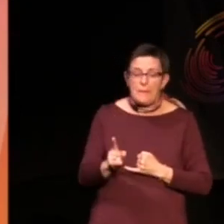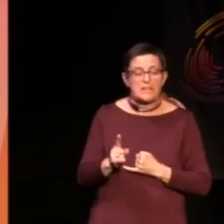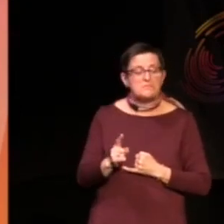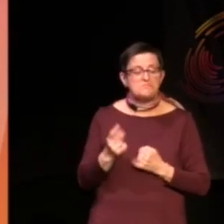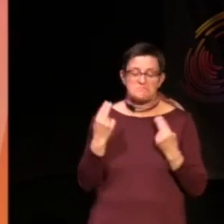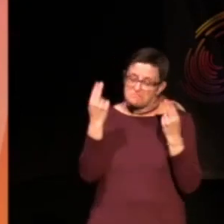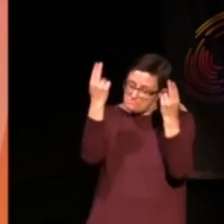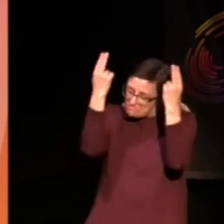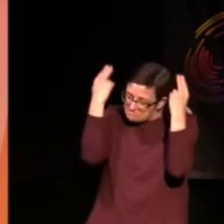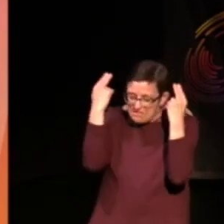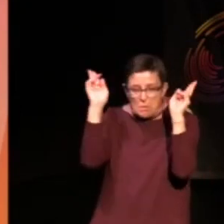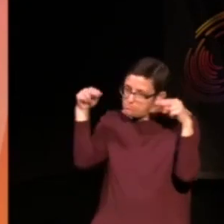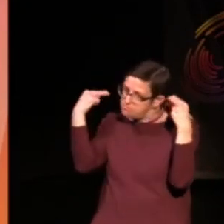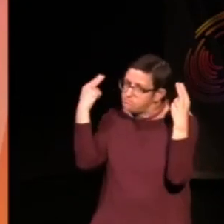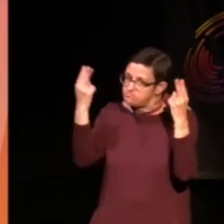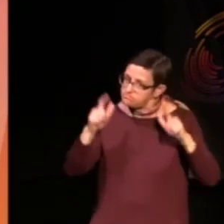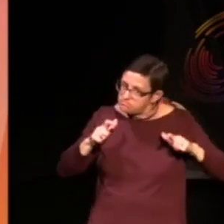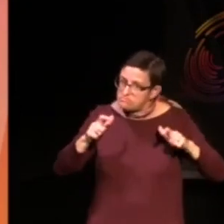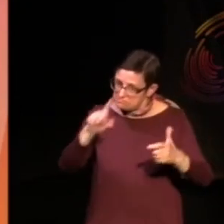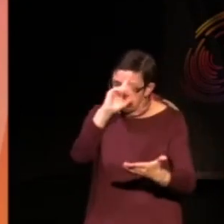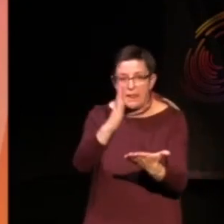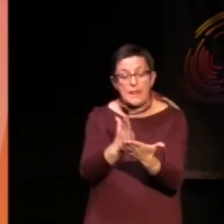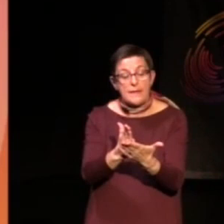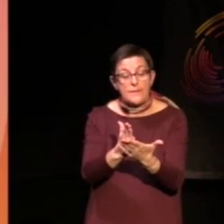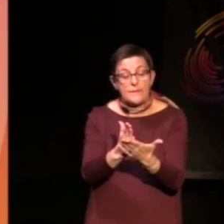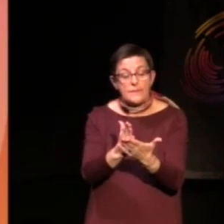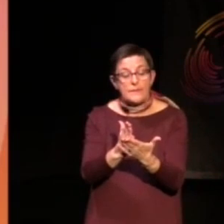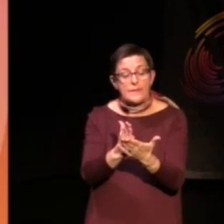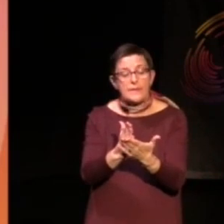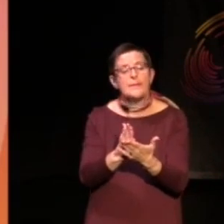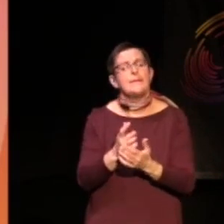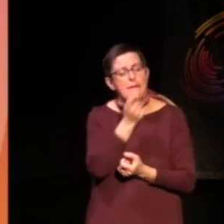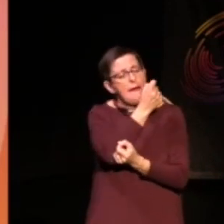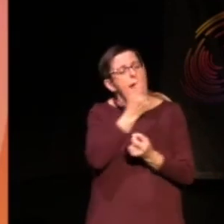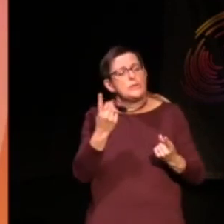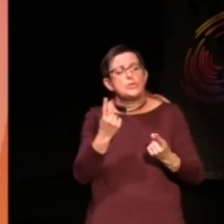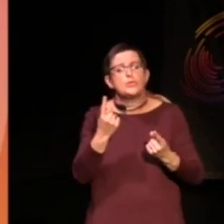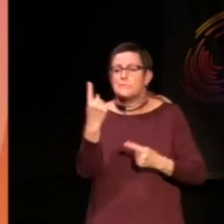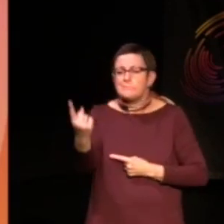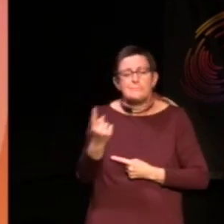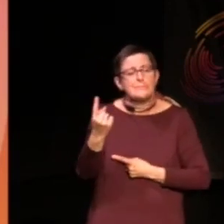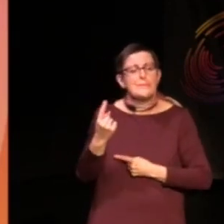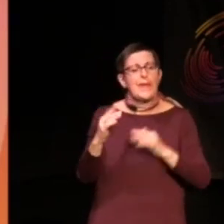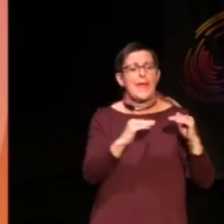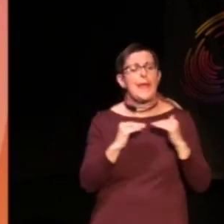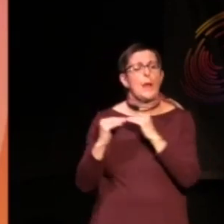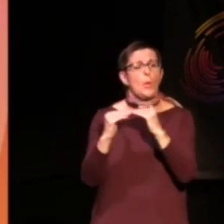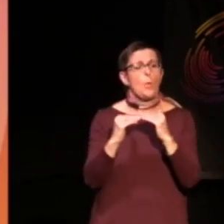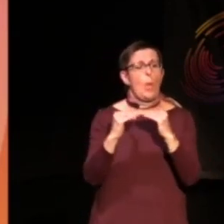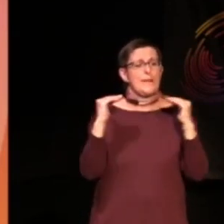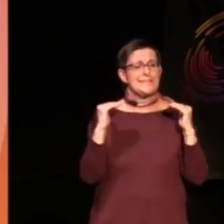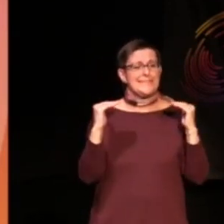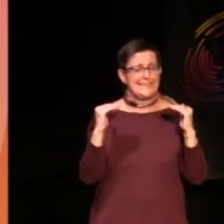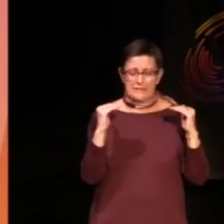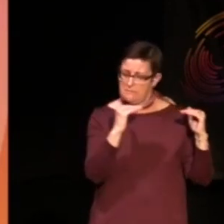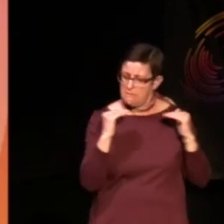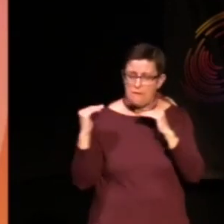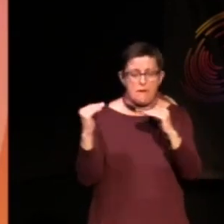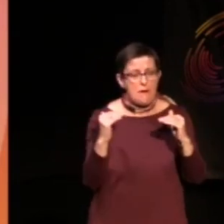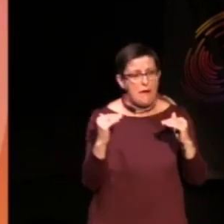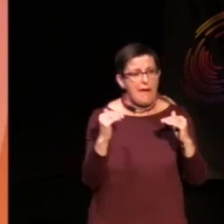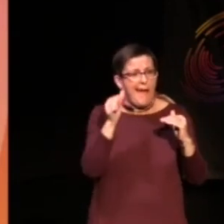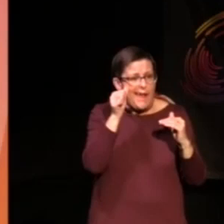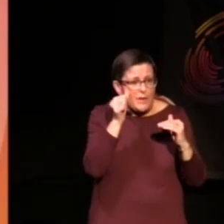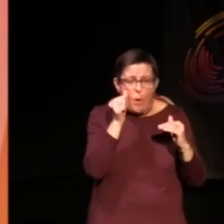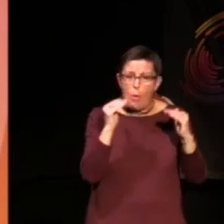back down. H.G. Wells understood inequality. He knew how the widening and deepening of